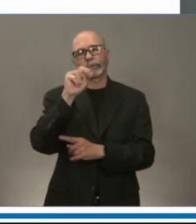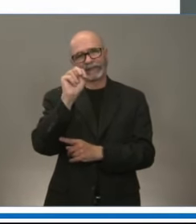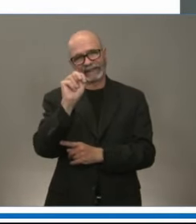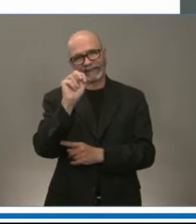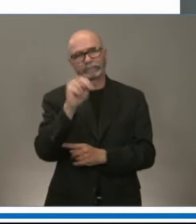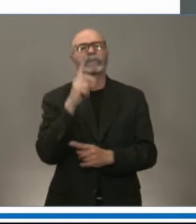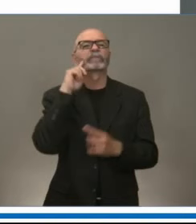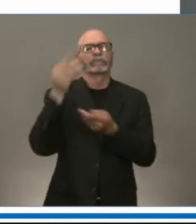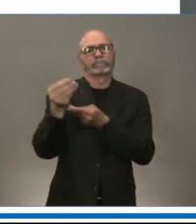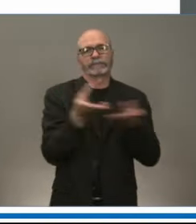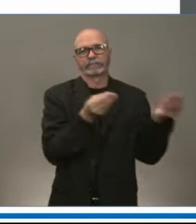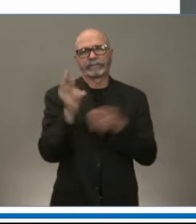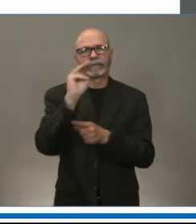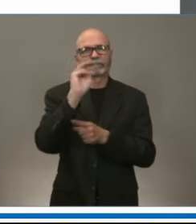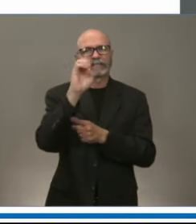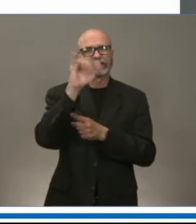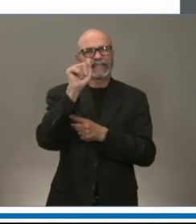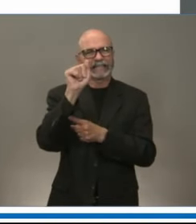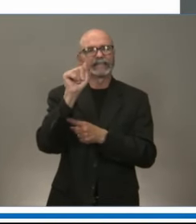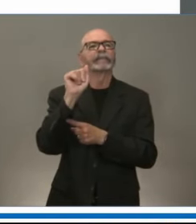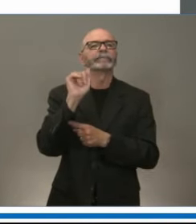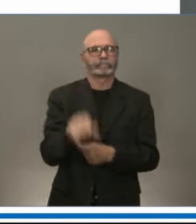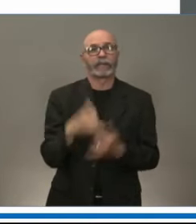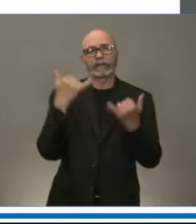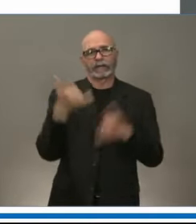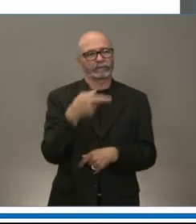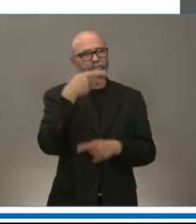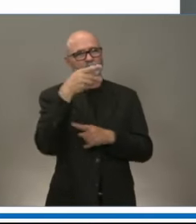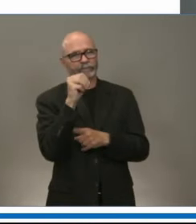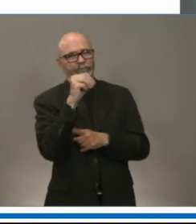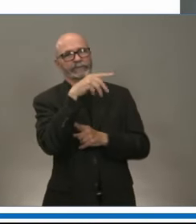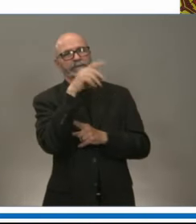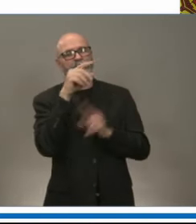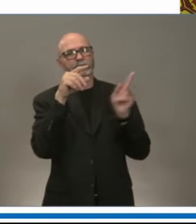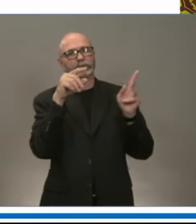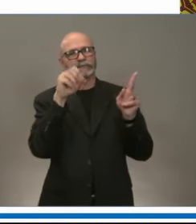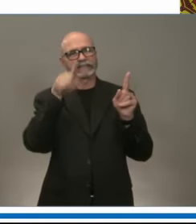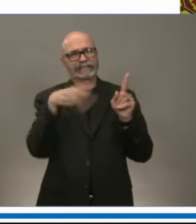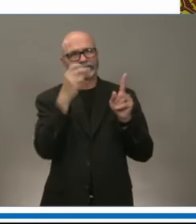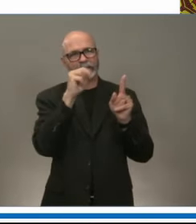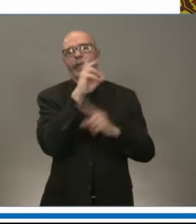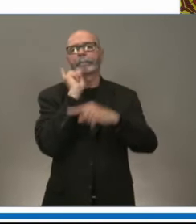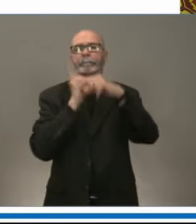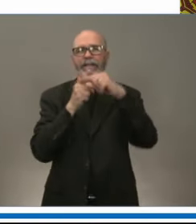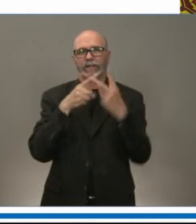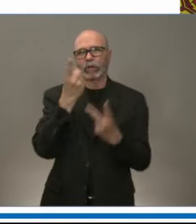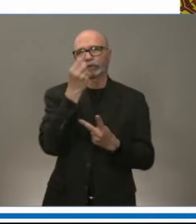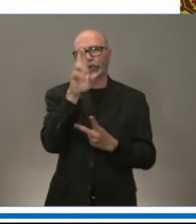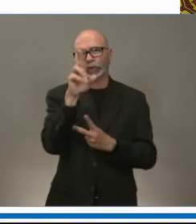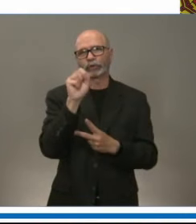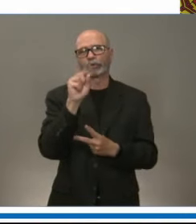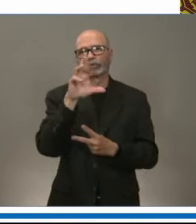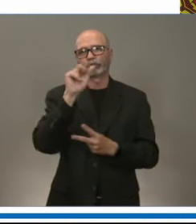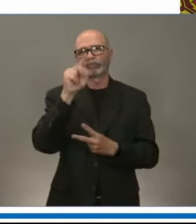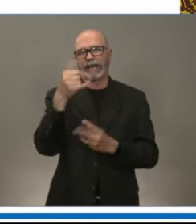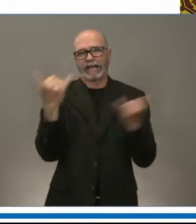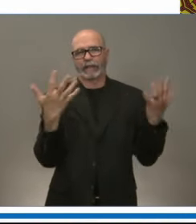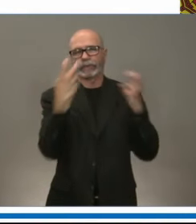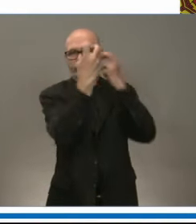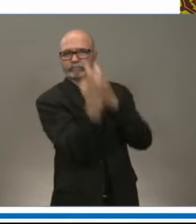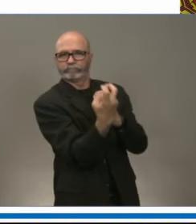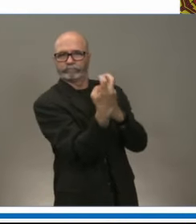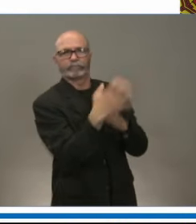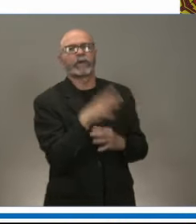as our Chief Medical Officer of Health, Dr. Robert Strang. Go ahead, Premier. Thank you, Chrissy, and welcome, everyone. Good afternoon. Dr. Strang will now give us an update